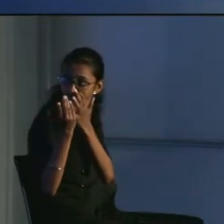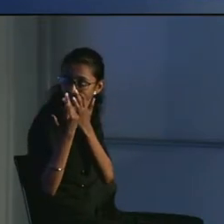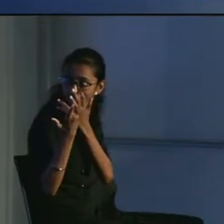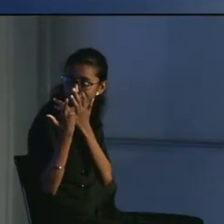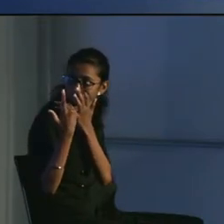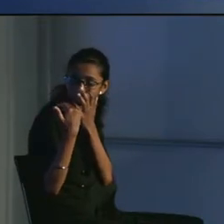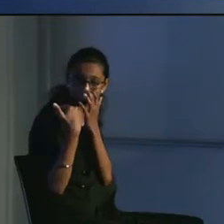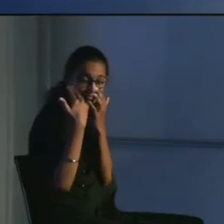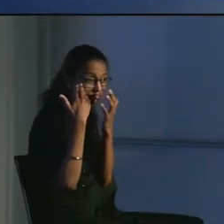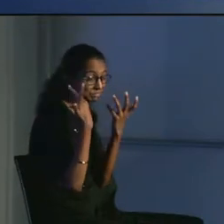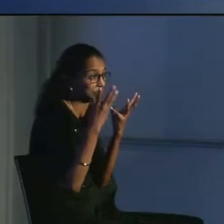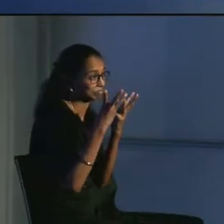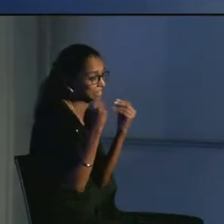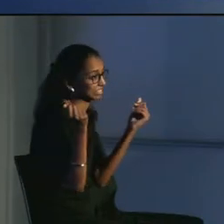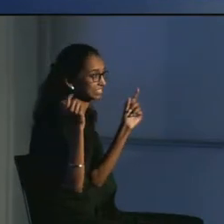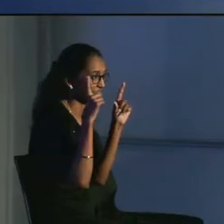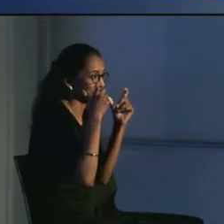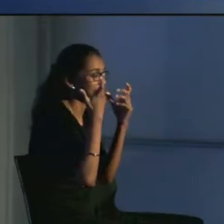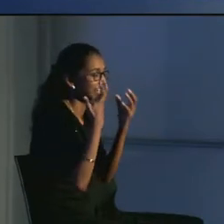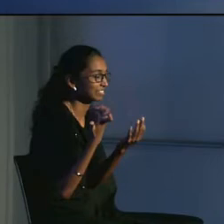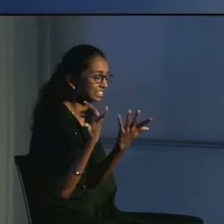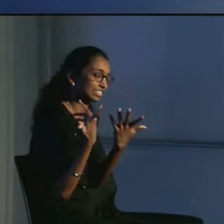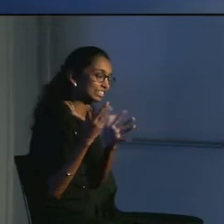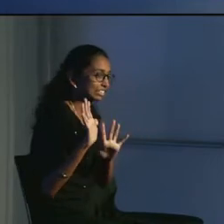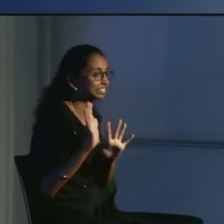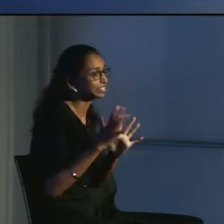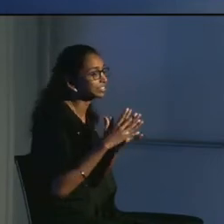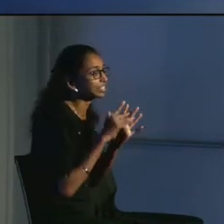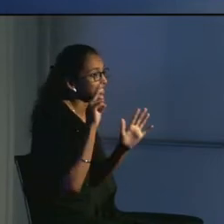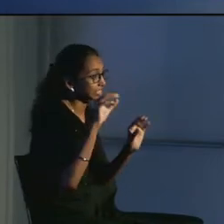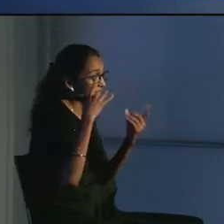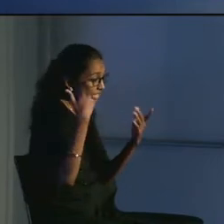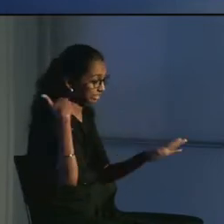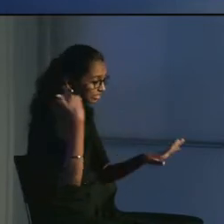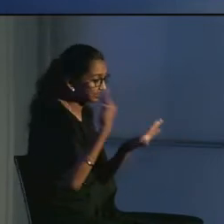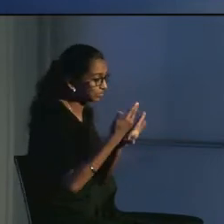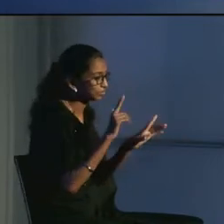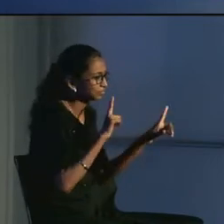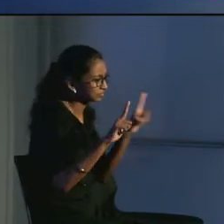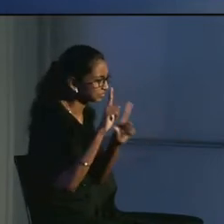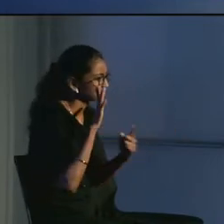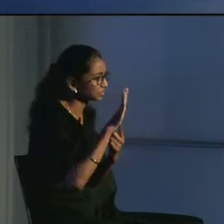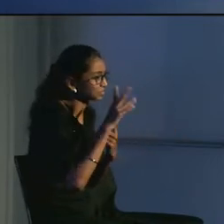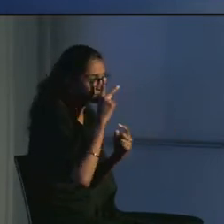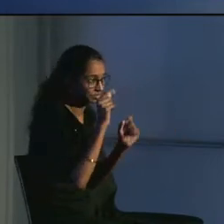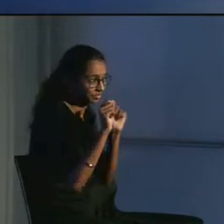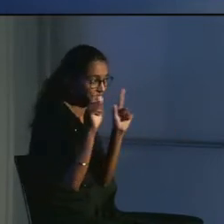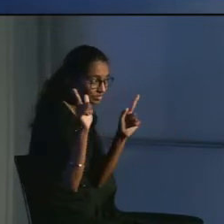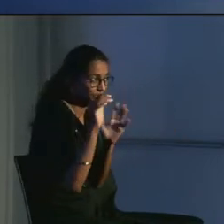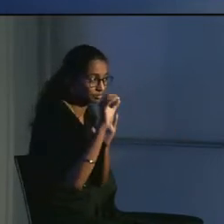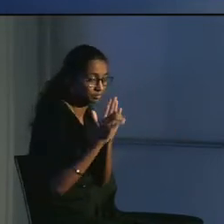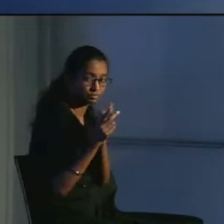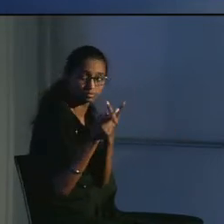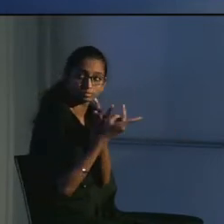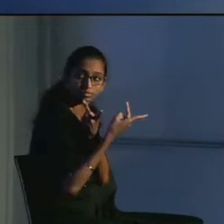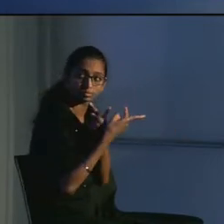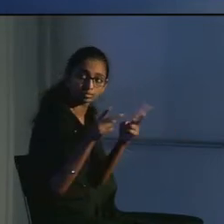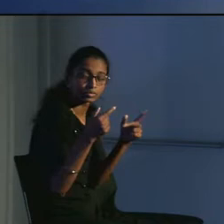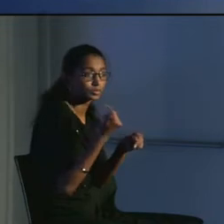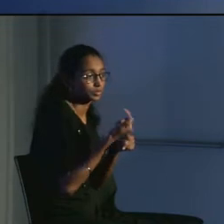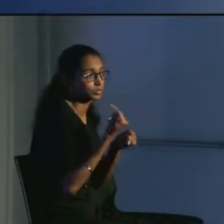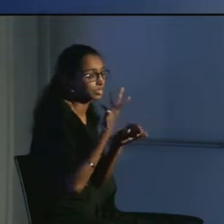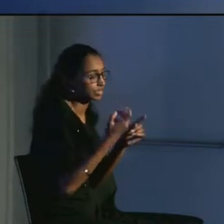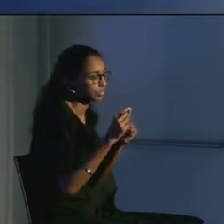many random photos. Since then, as demonstrated in the photos, came different ways of using public